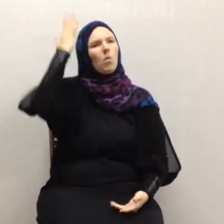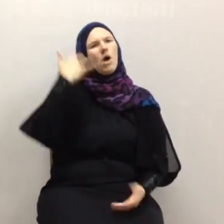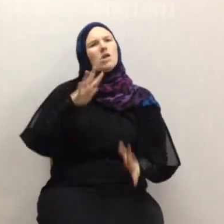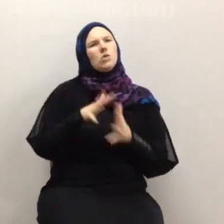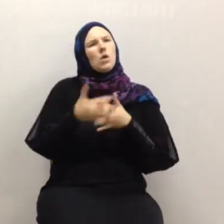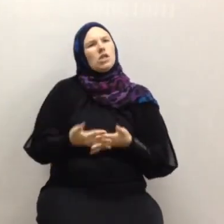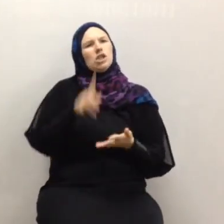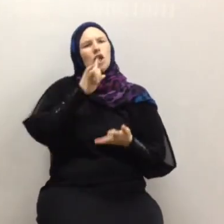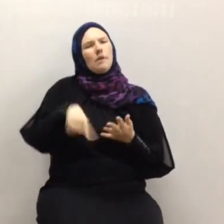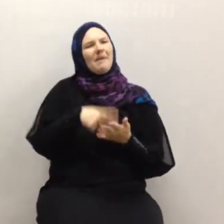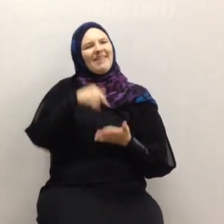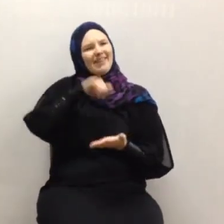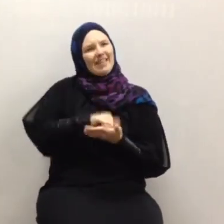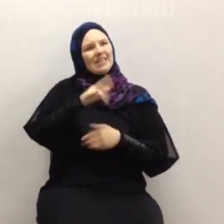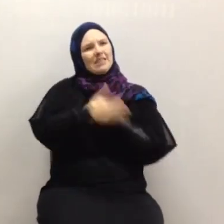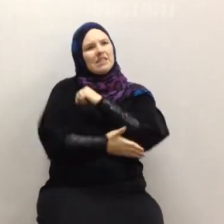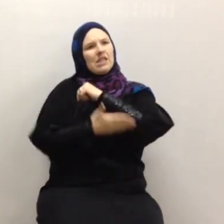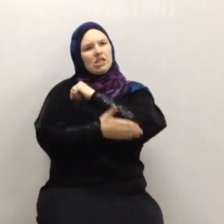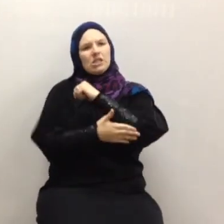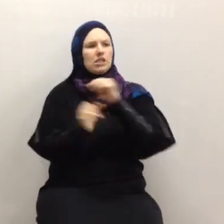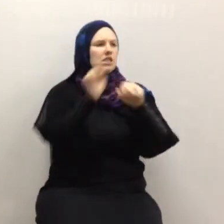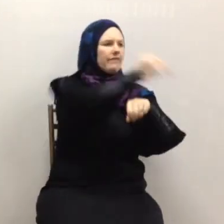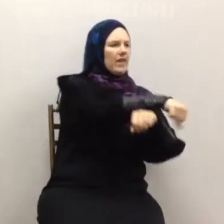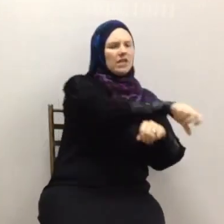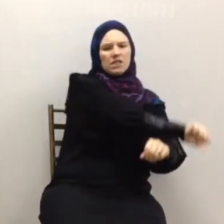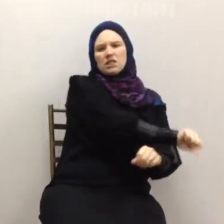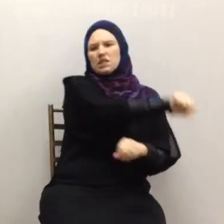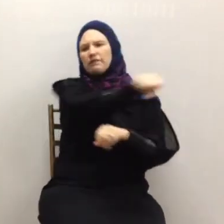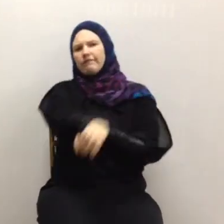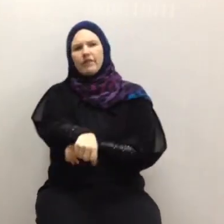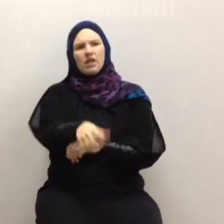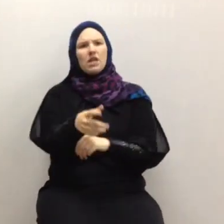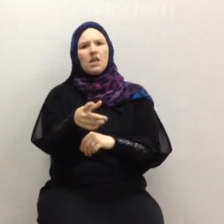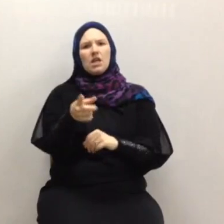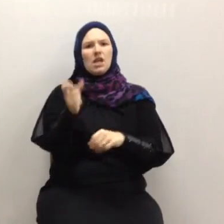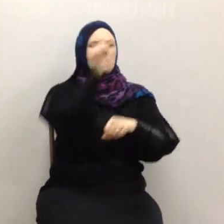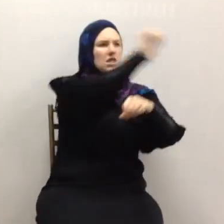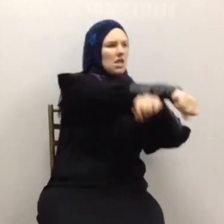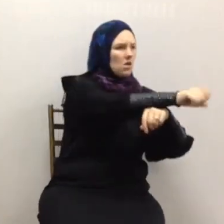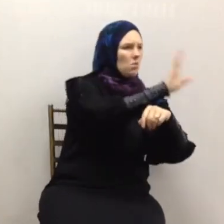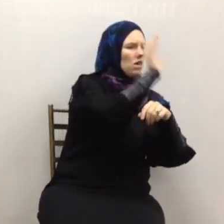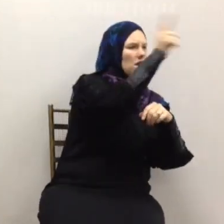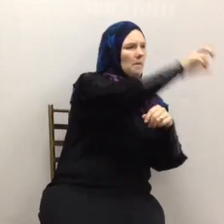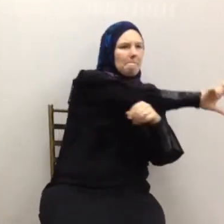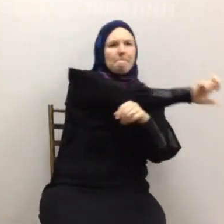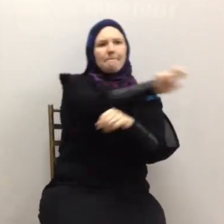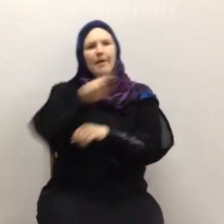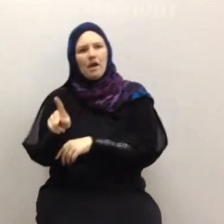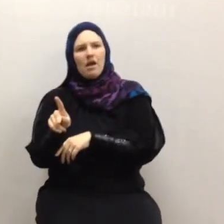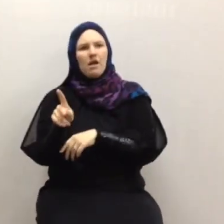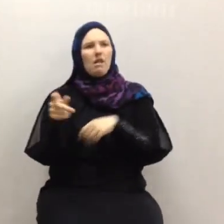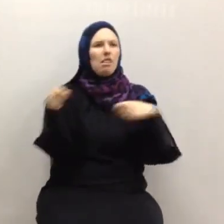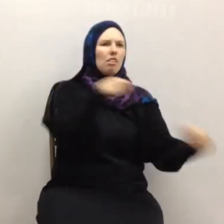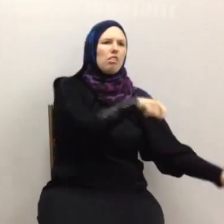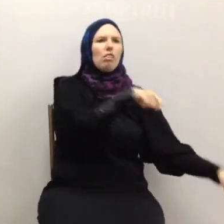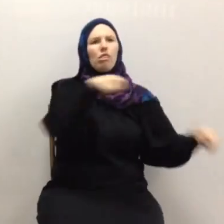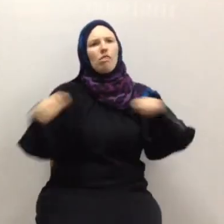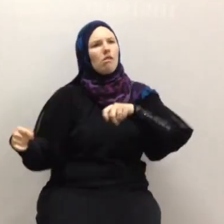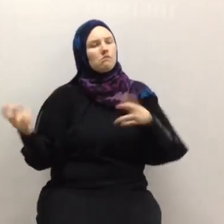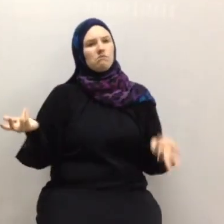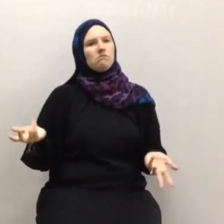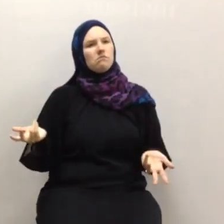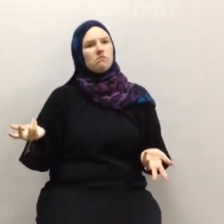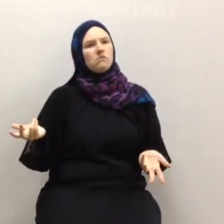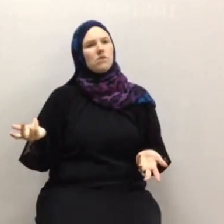that nation, that nation will defeat them back, and this tug of war? What does religion have to